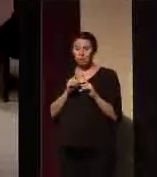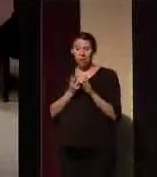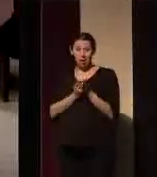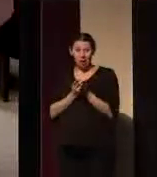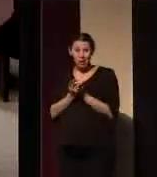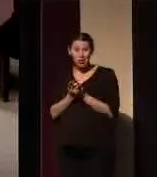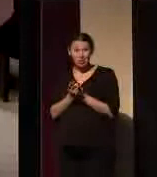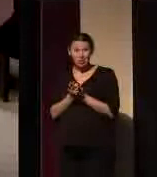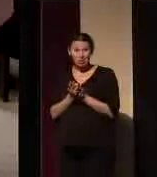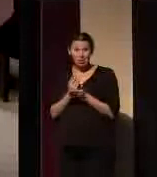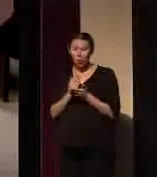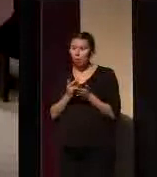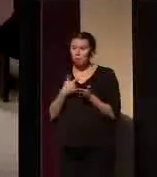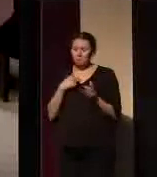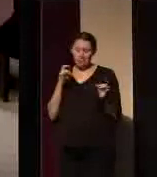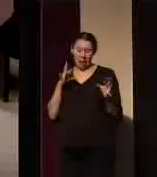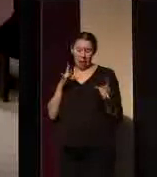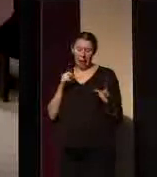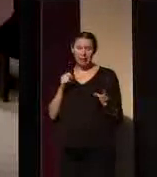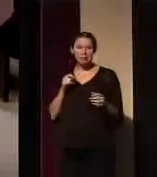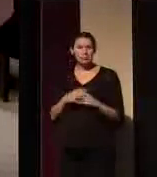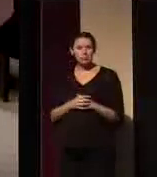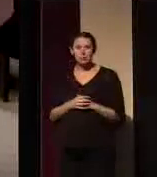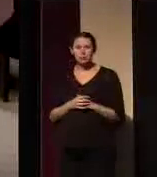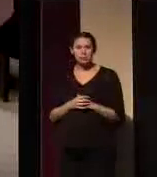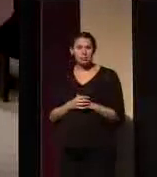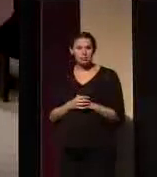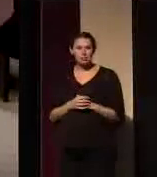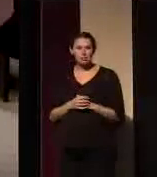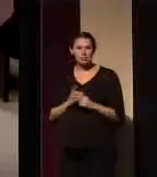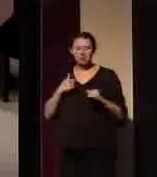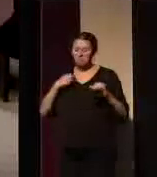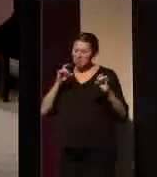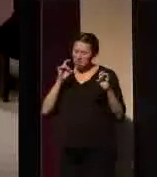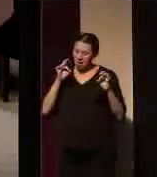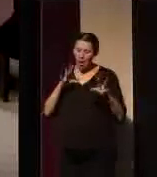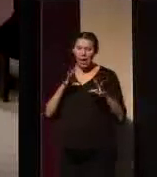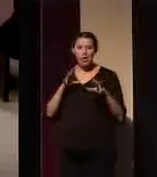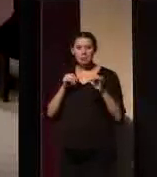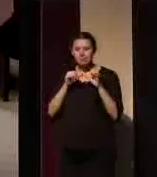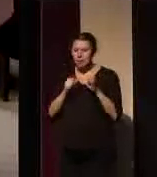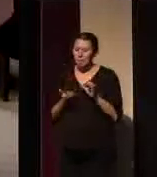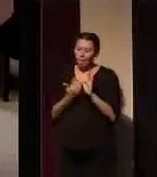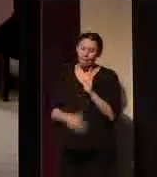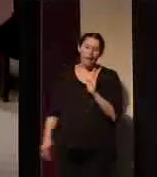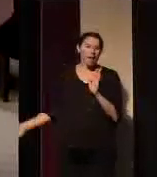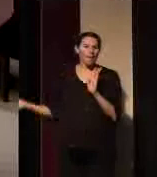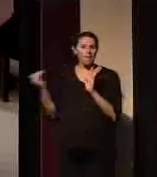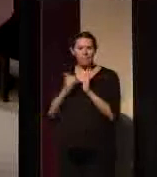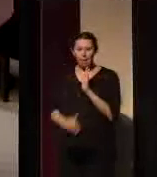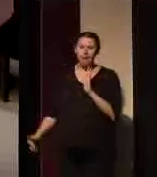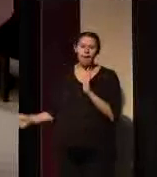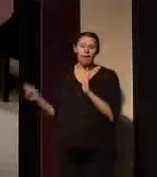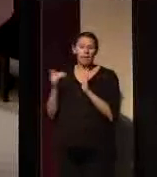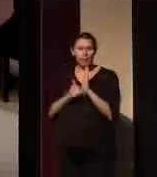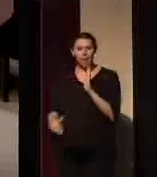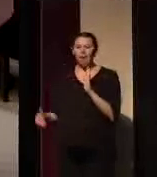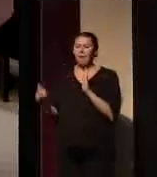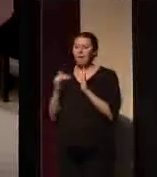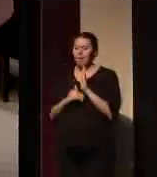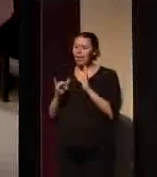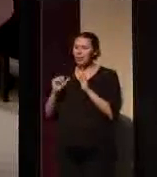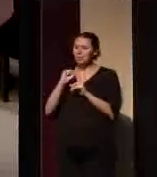there's a part of me, I hate it. Because I hate that we keep repeating these same types of cycles